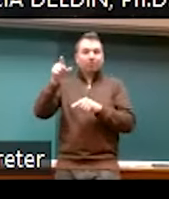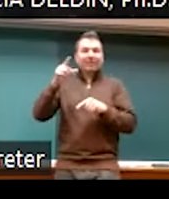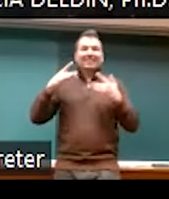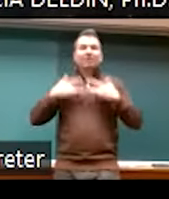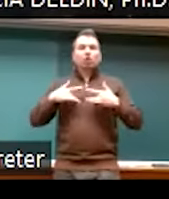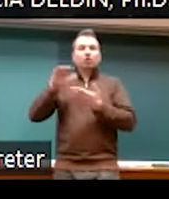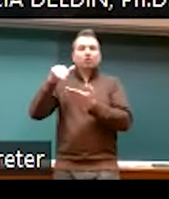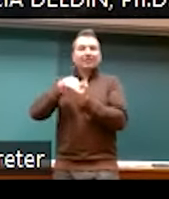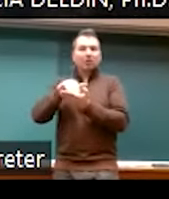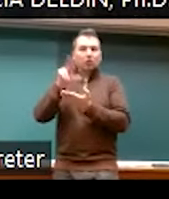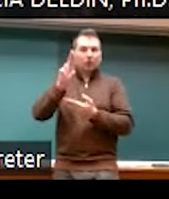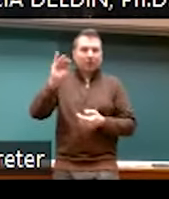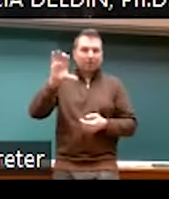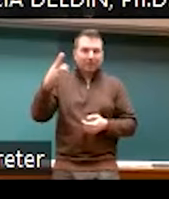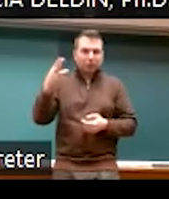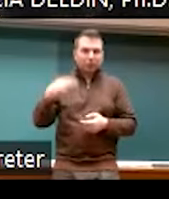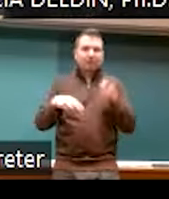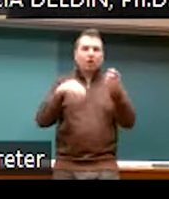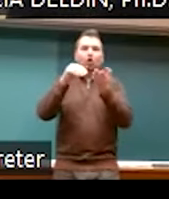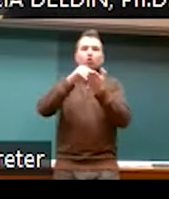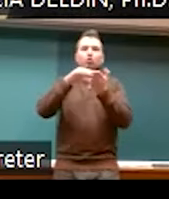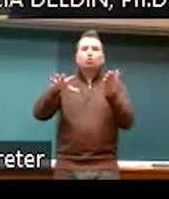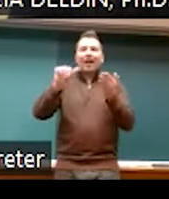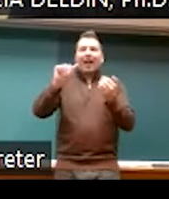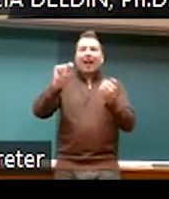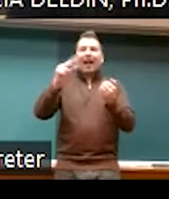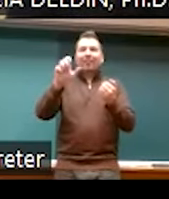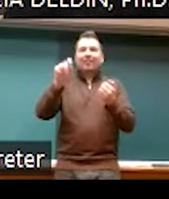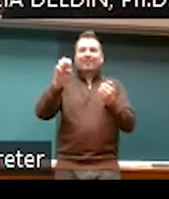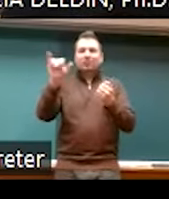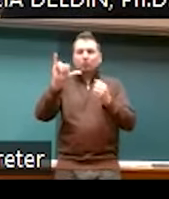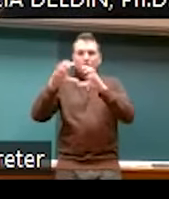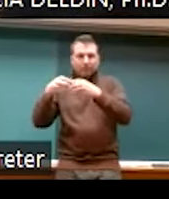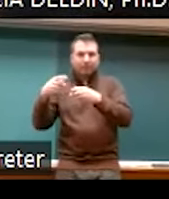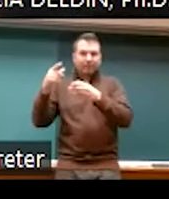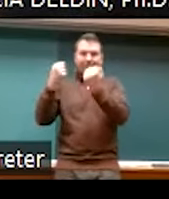the student athlete version. That's it.